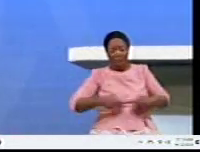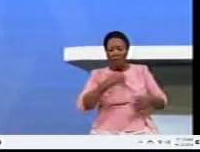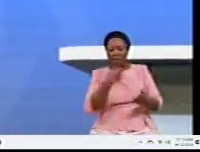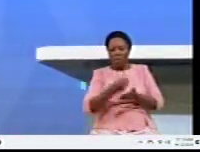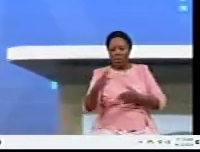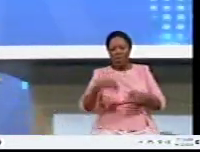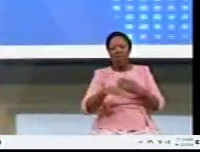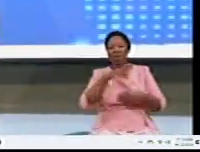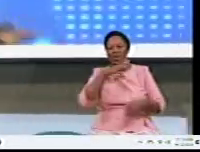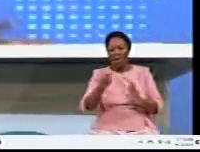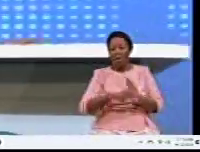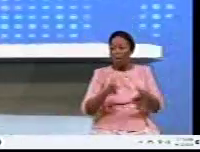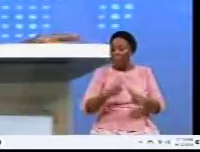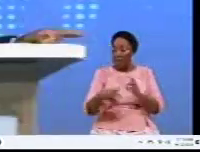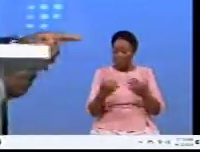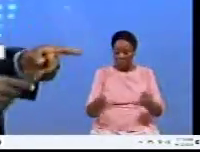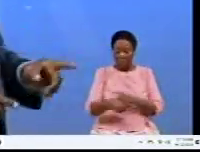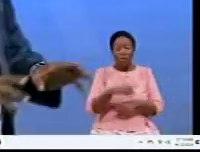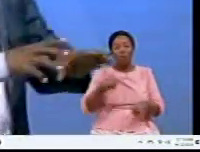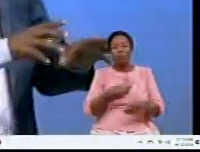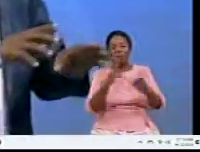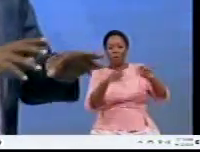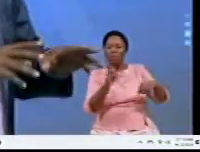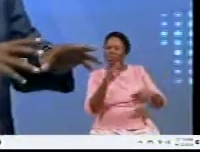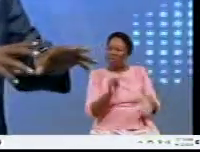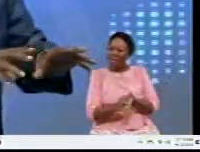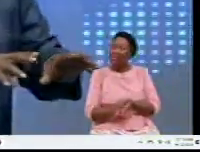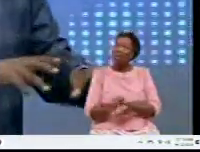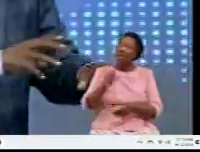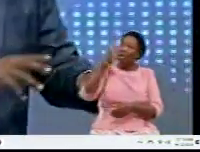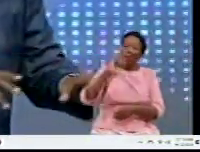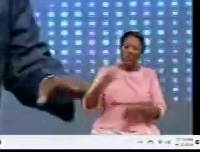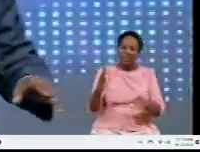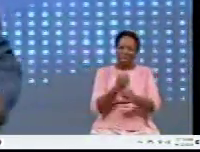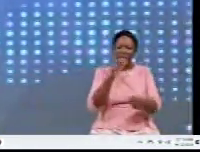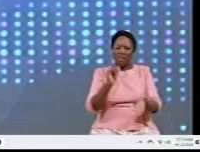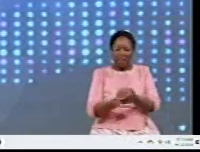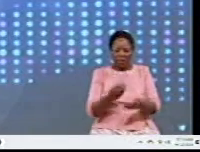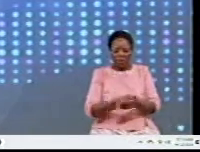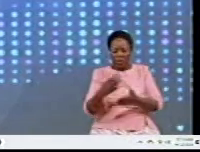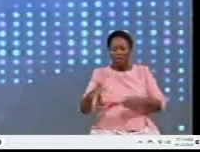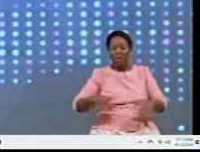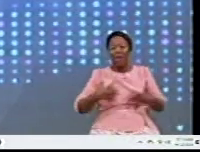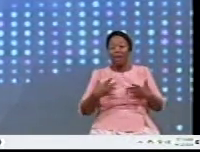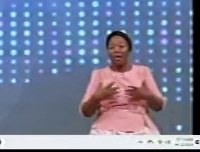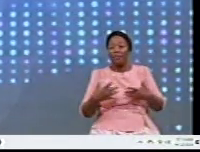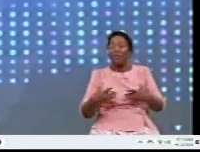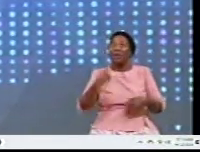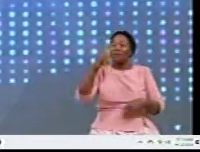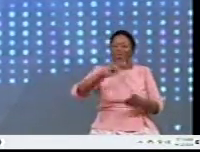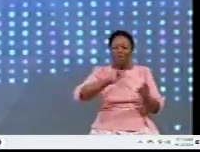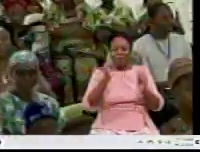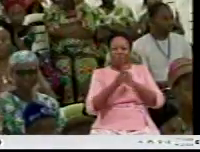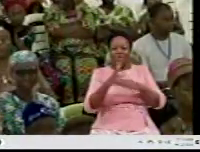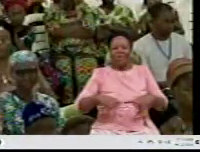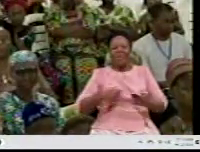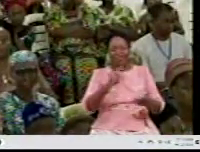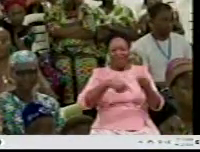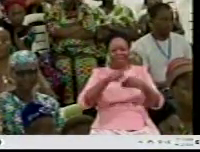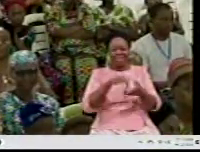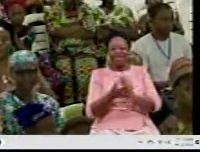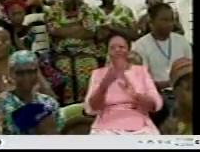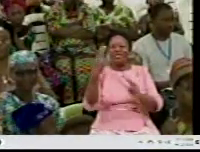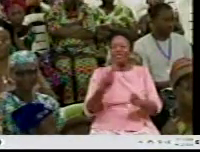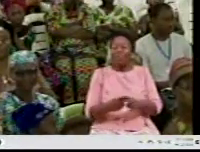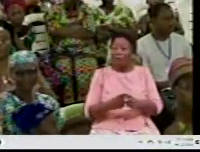we come so that it will take that wasted life, it will turn your life around. If